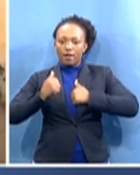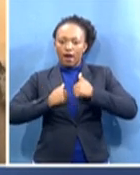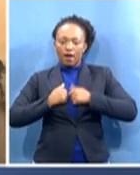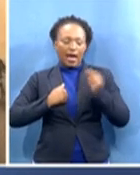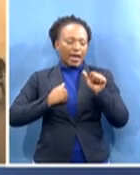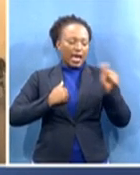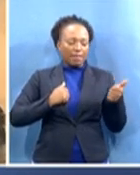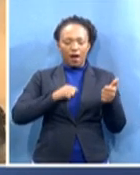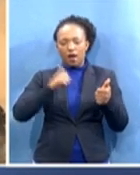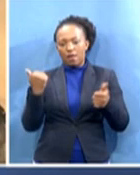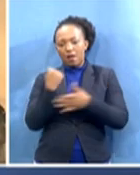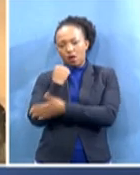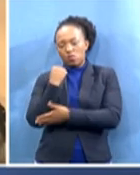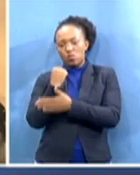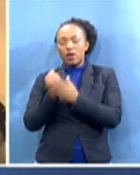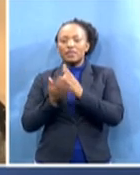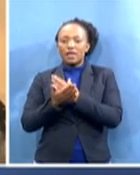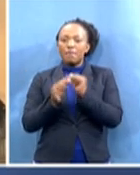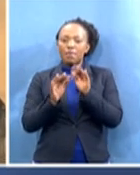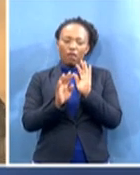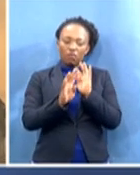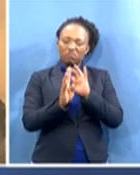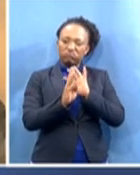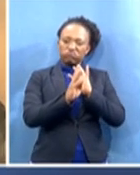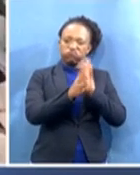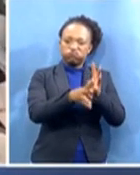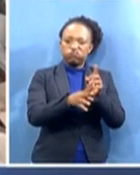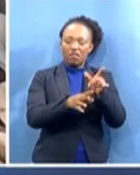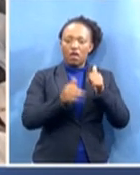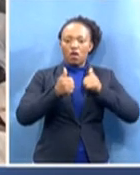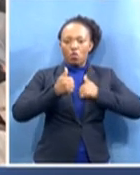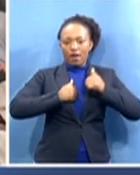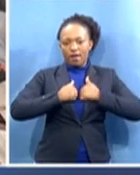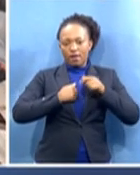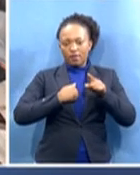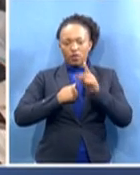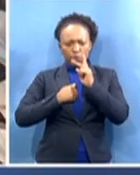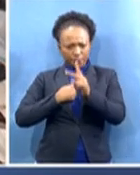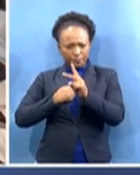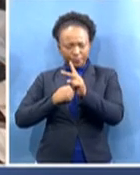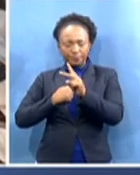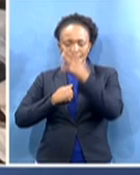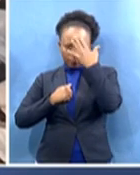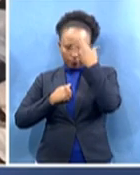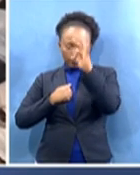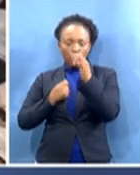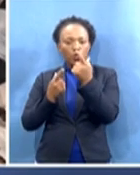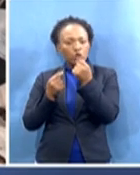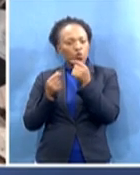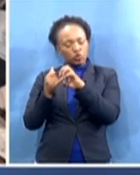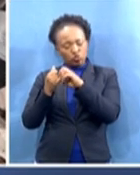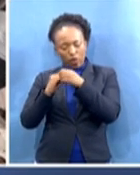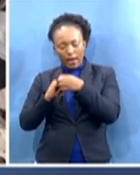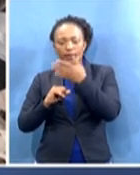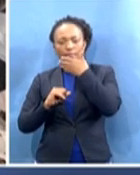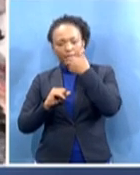see, the government is doing what we can in order to make sure